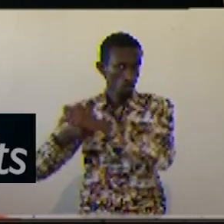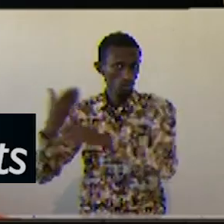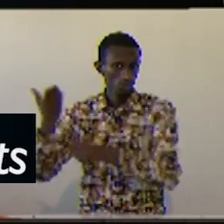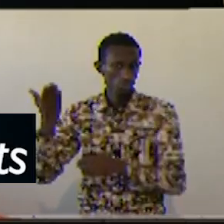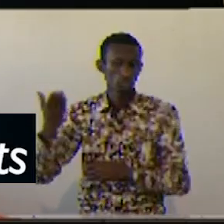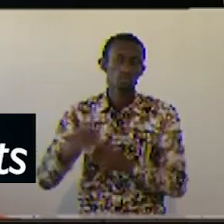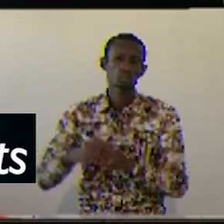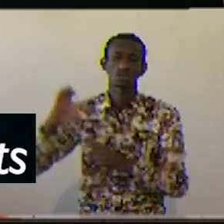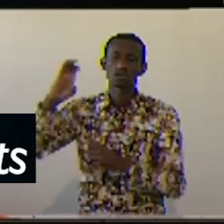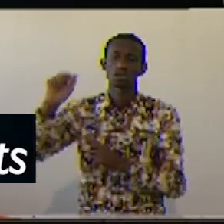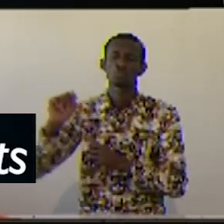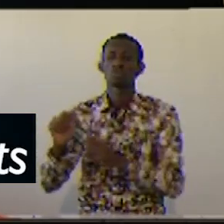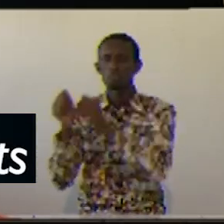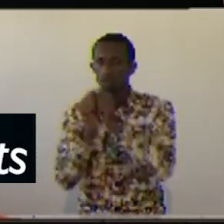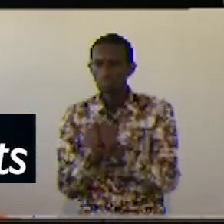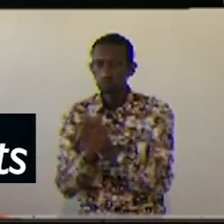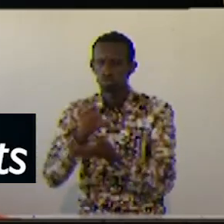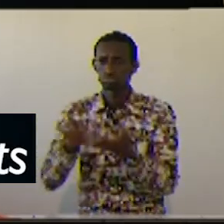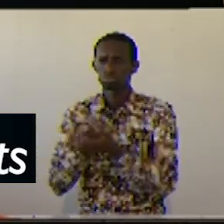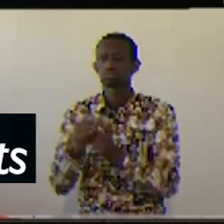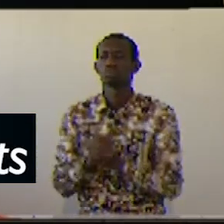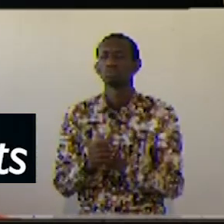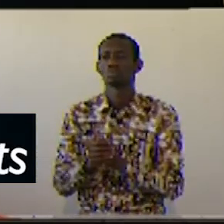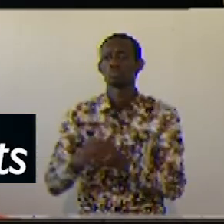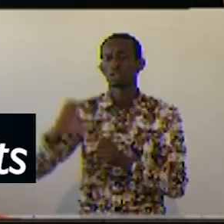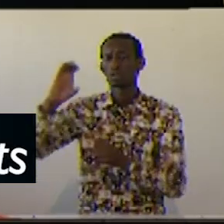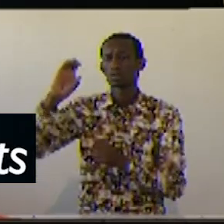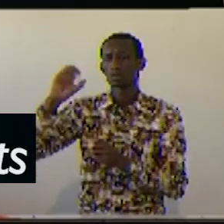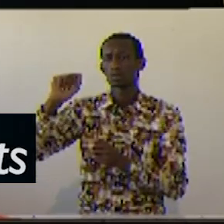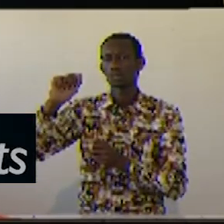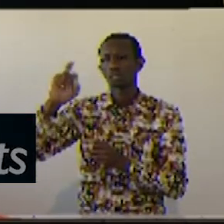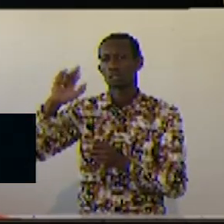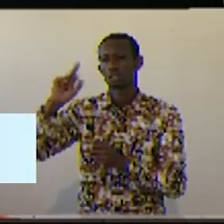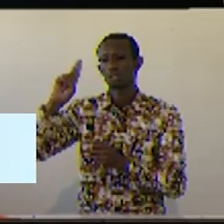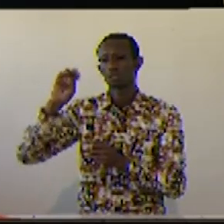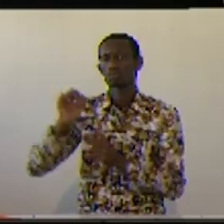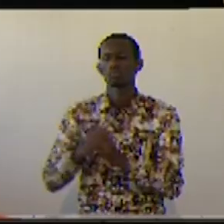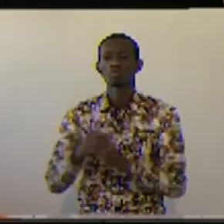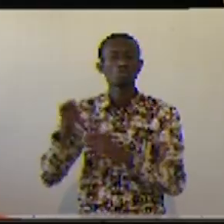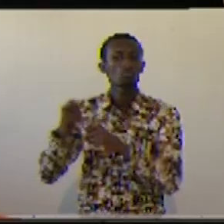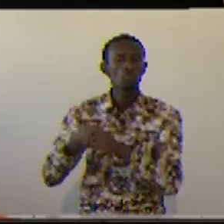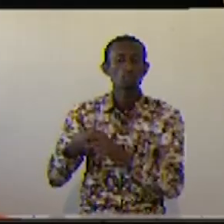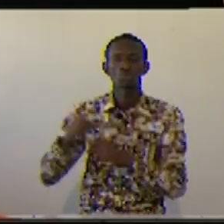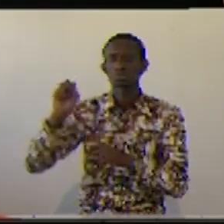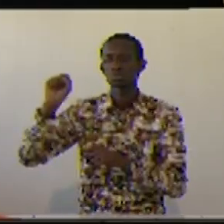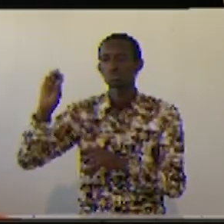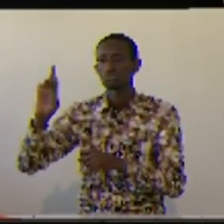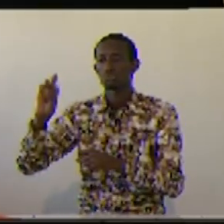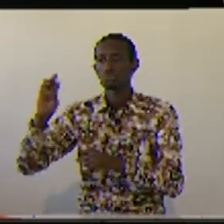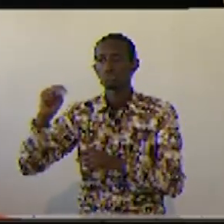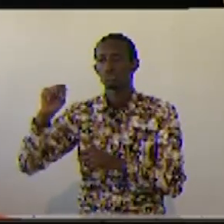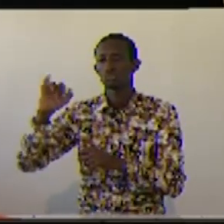hydrogen carbonate will combine with the anion from the acid. You can see sodium from sodium carbonate